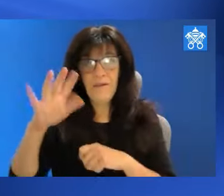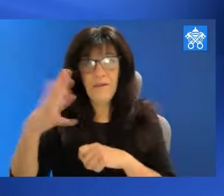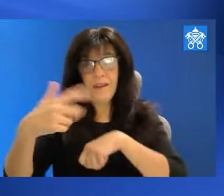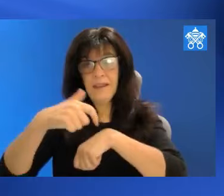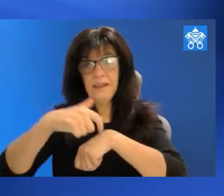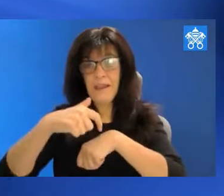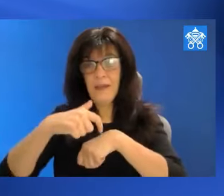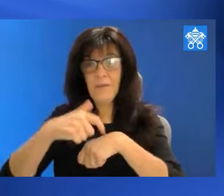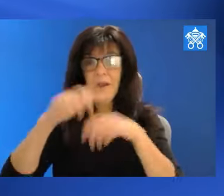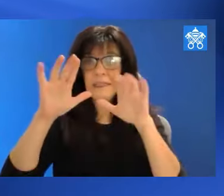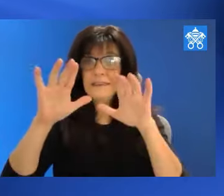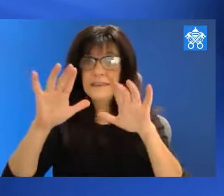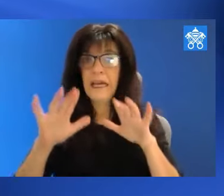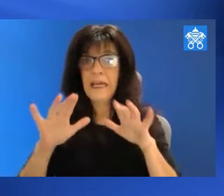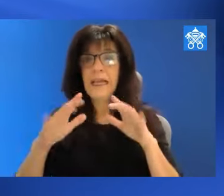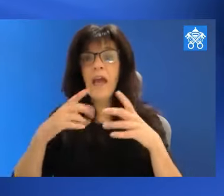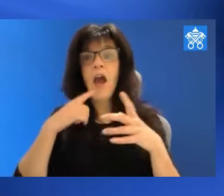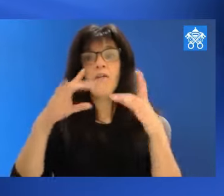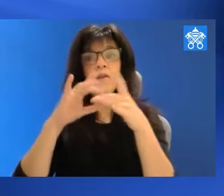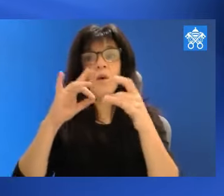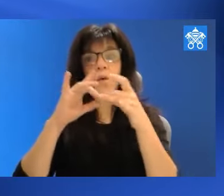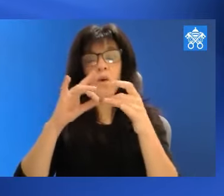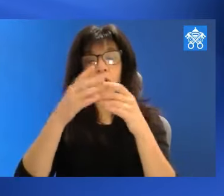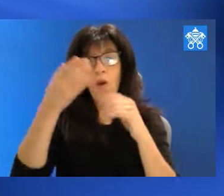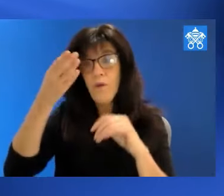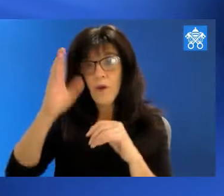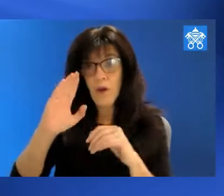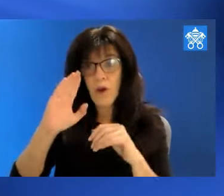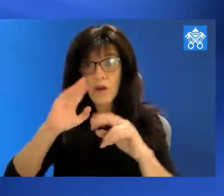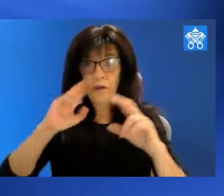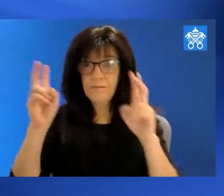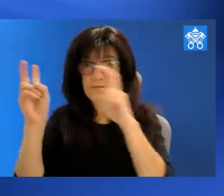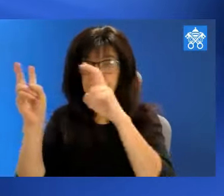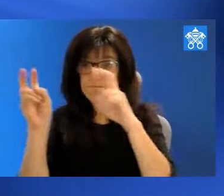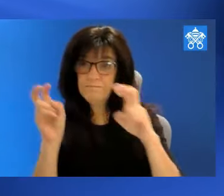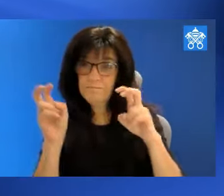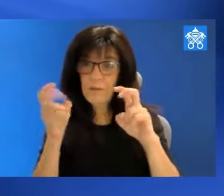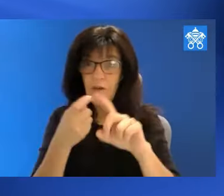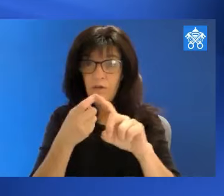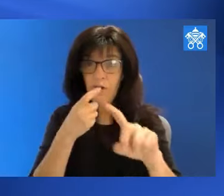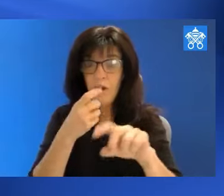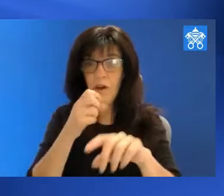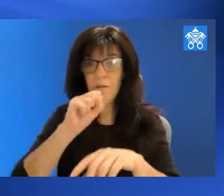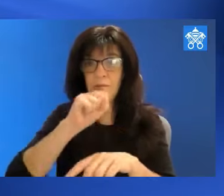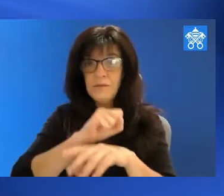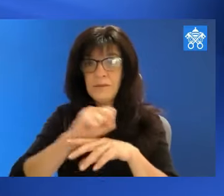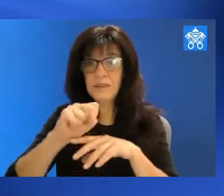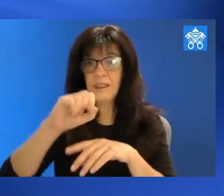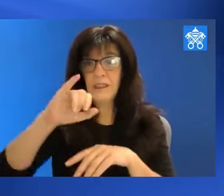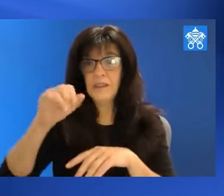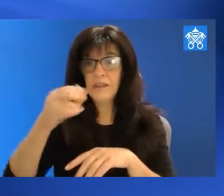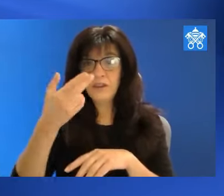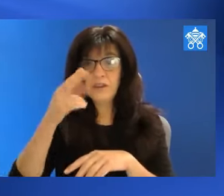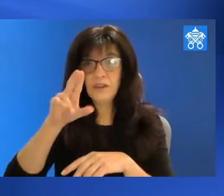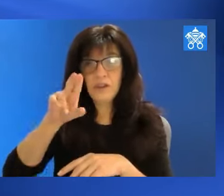this year's theme is taken from the letter of St. John, chapter 8, verse 31, Remain in my Word.